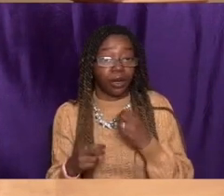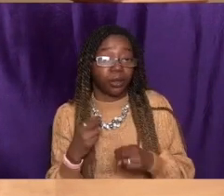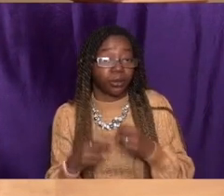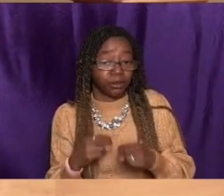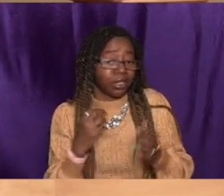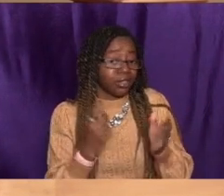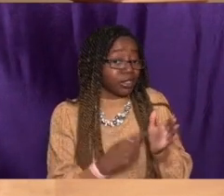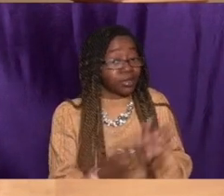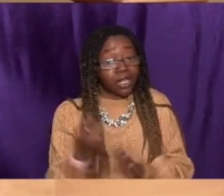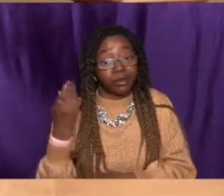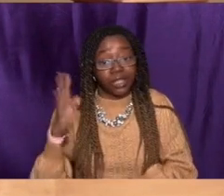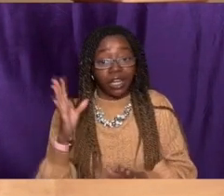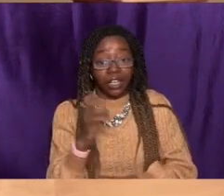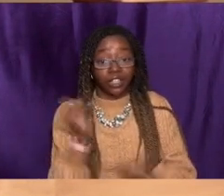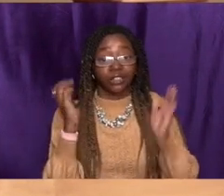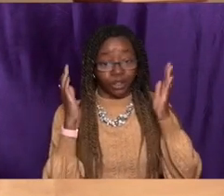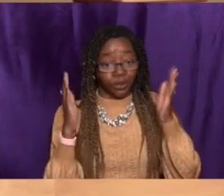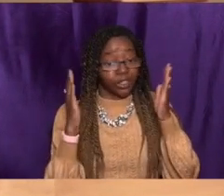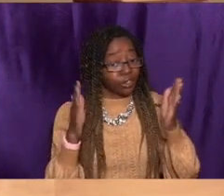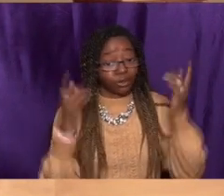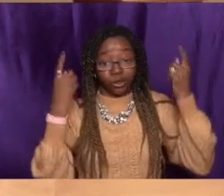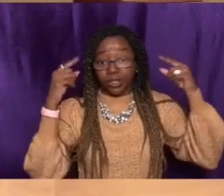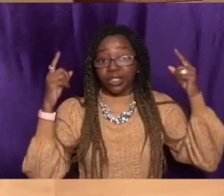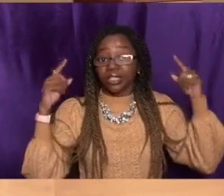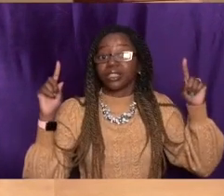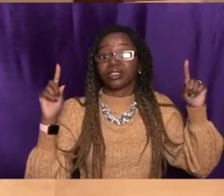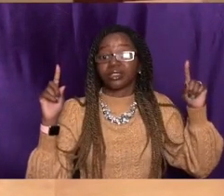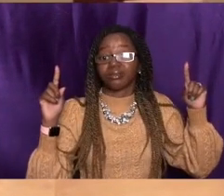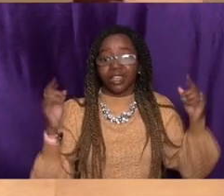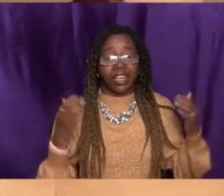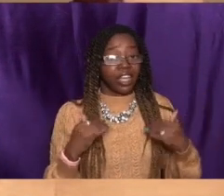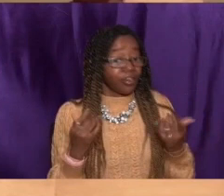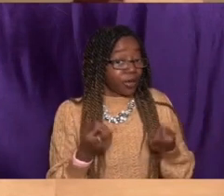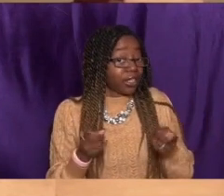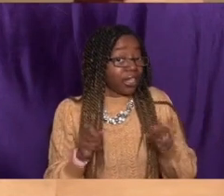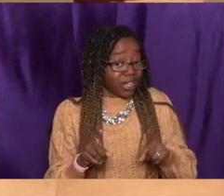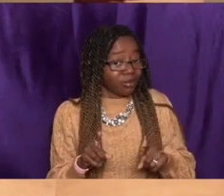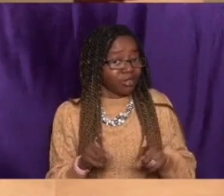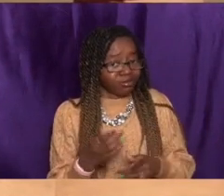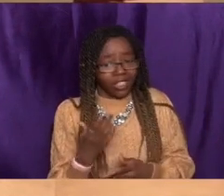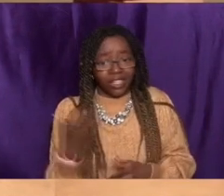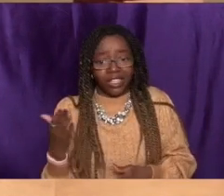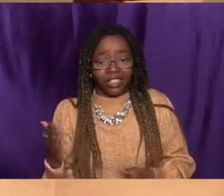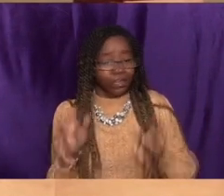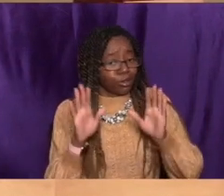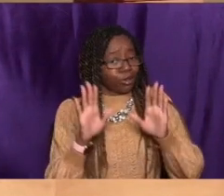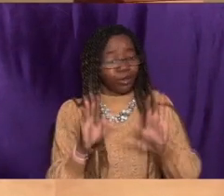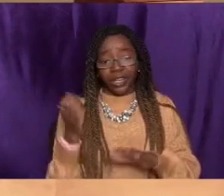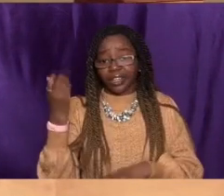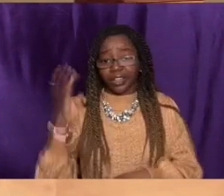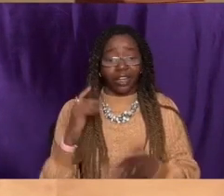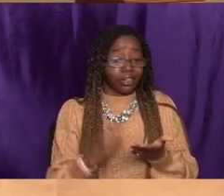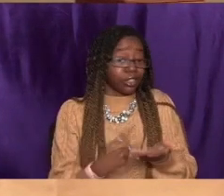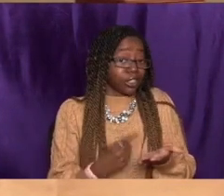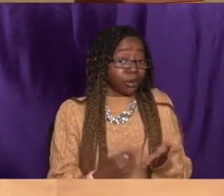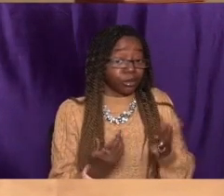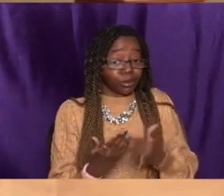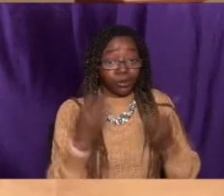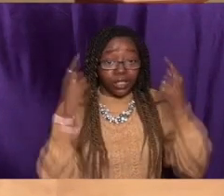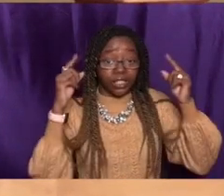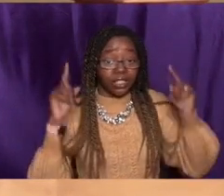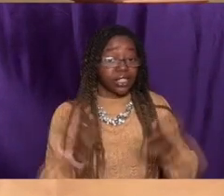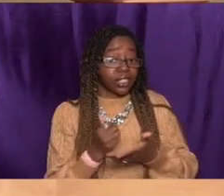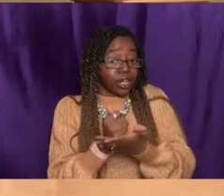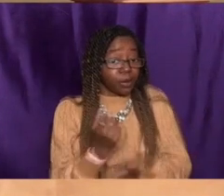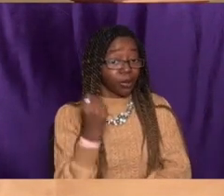And sometimes God gets your attention through a success. Have you had that happen? Things go great and God does something through that success to help